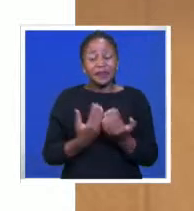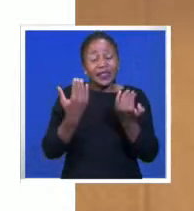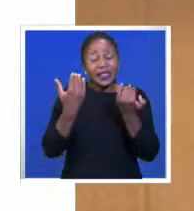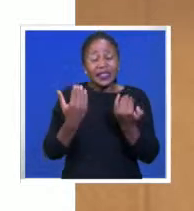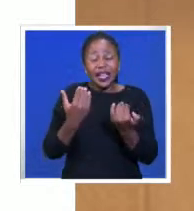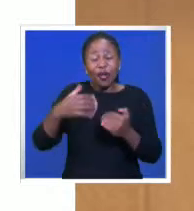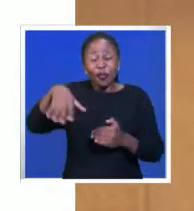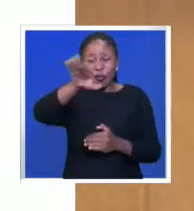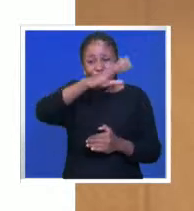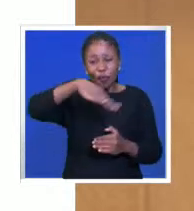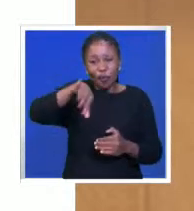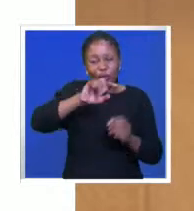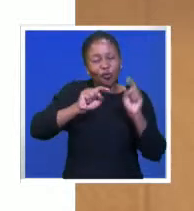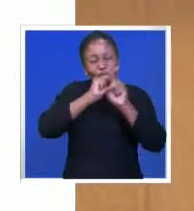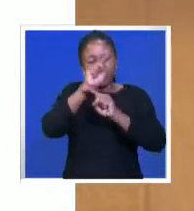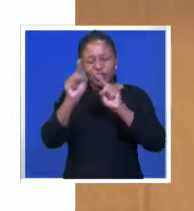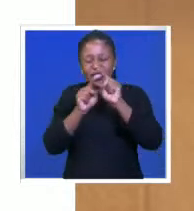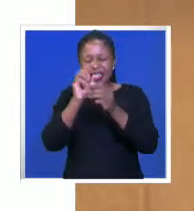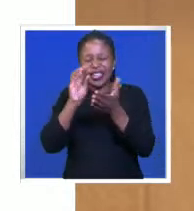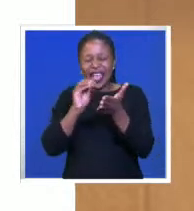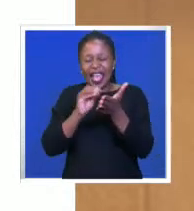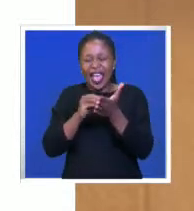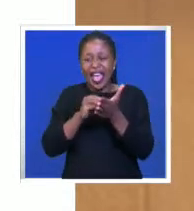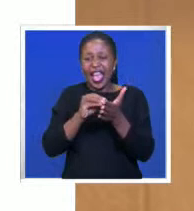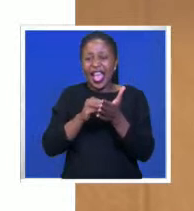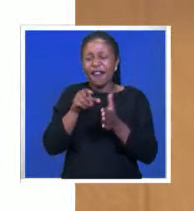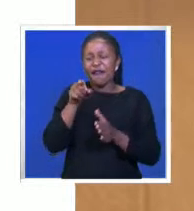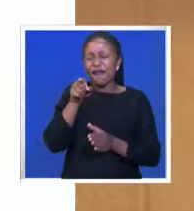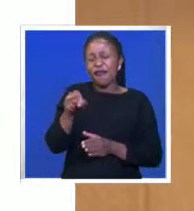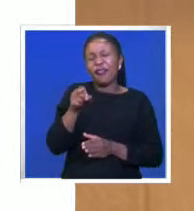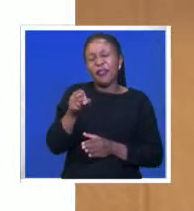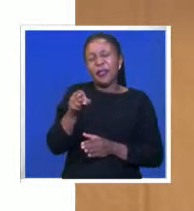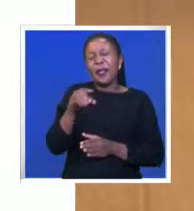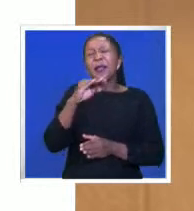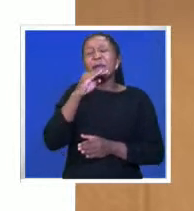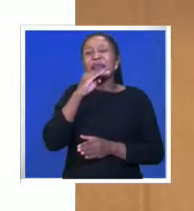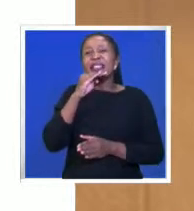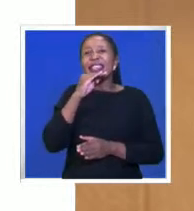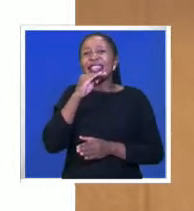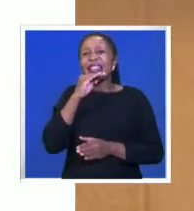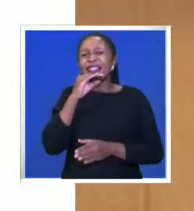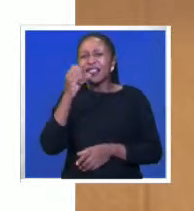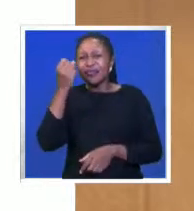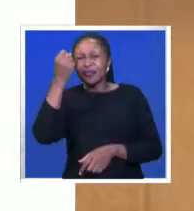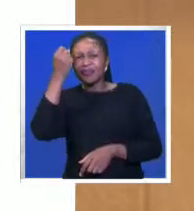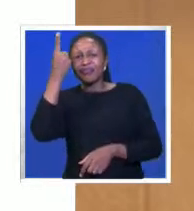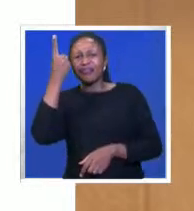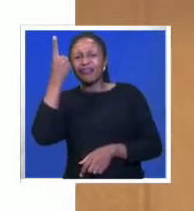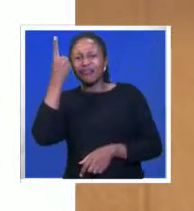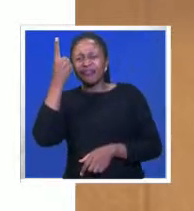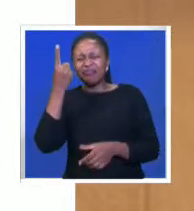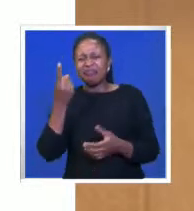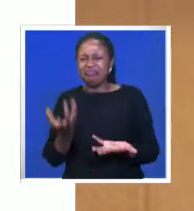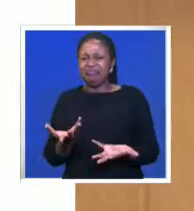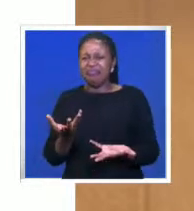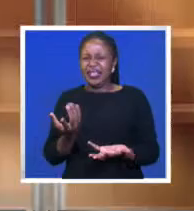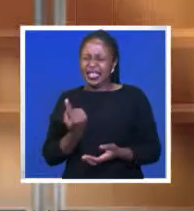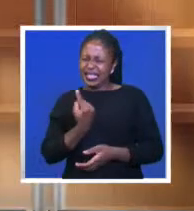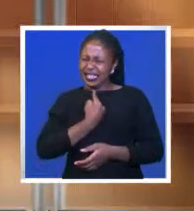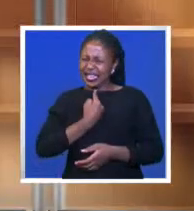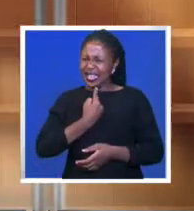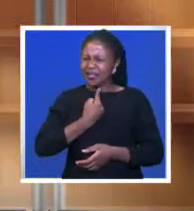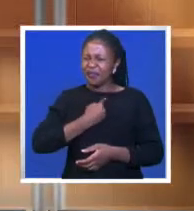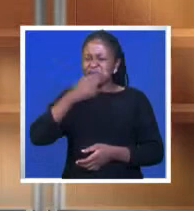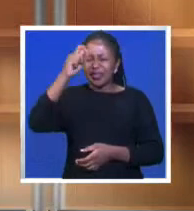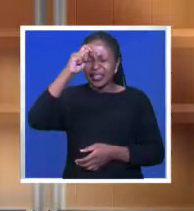there, but it is important that you think, what is an impression? What opinion? What view? In my own point